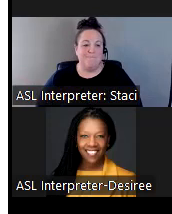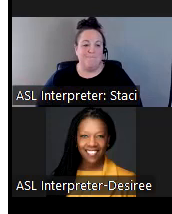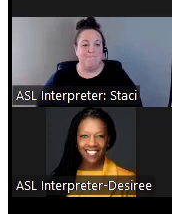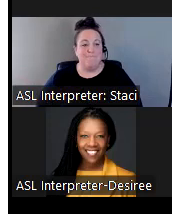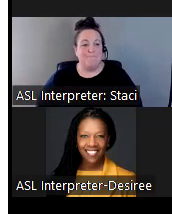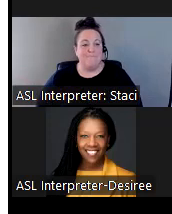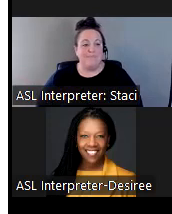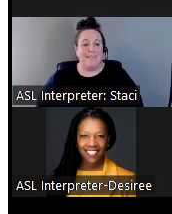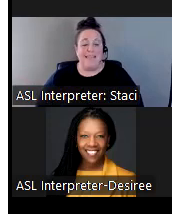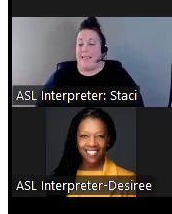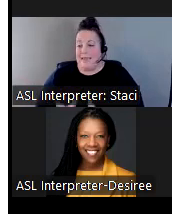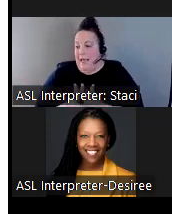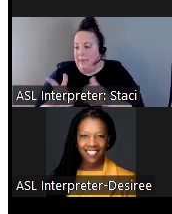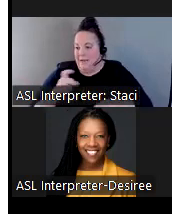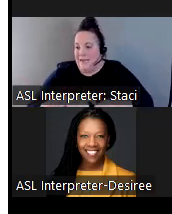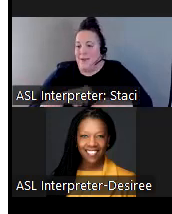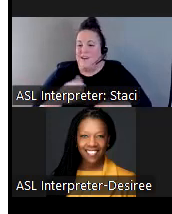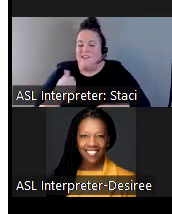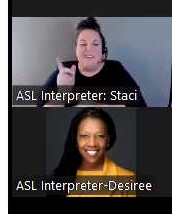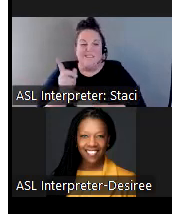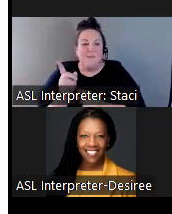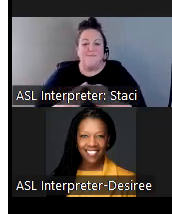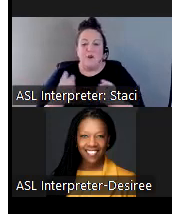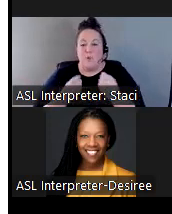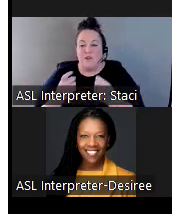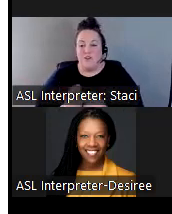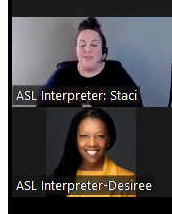Didn't leave you a lot of time, but we have a couple of minutes for questions.